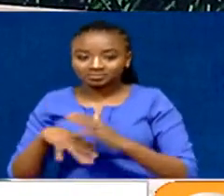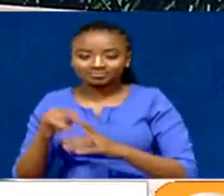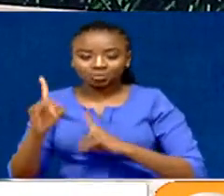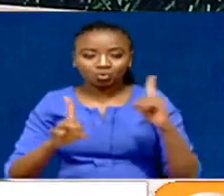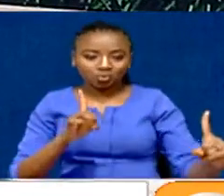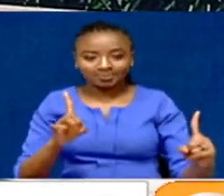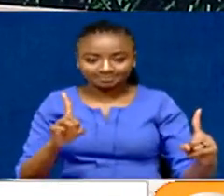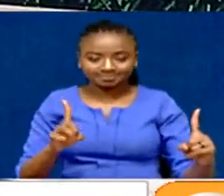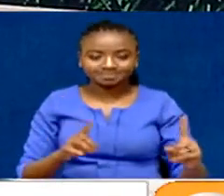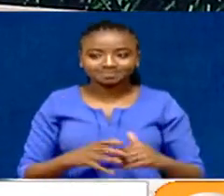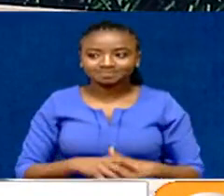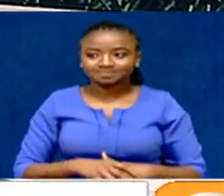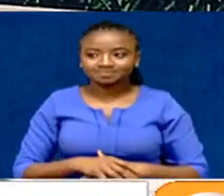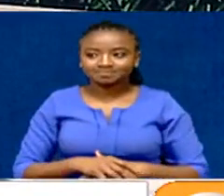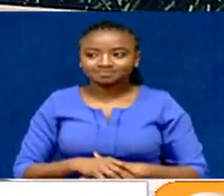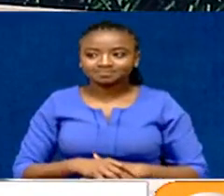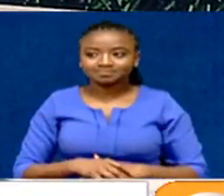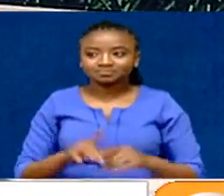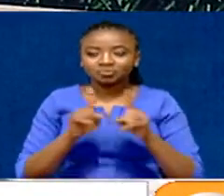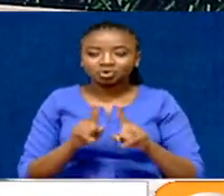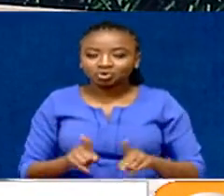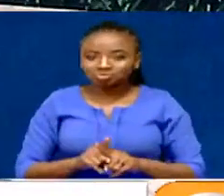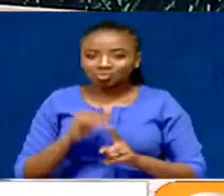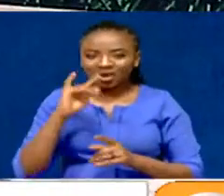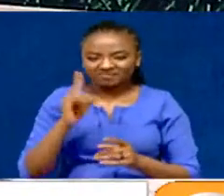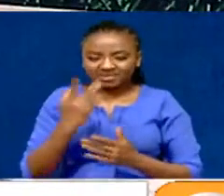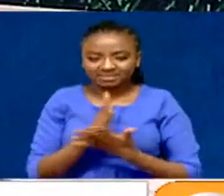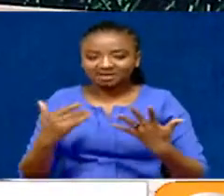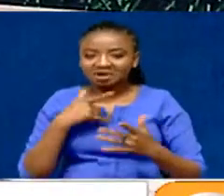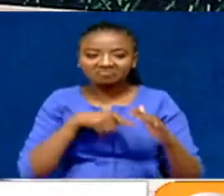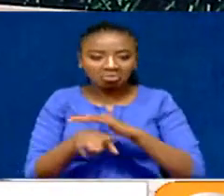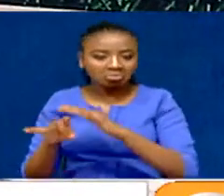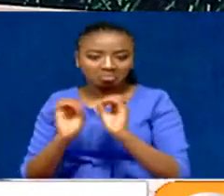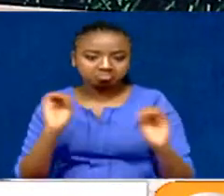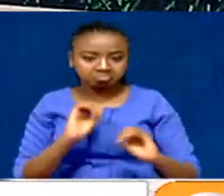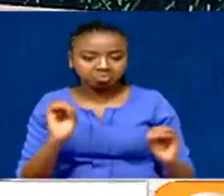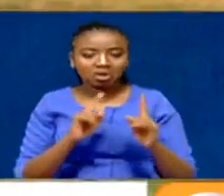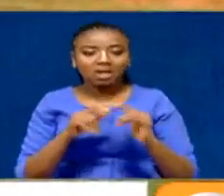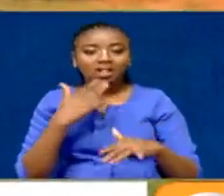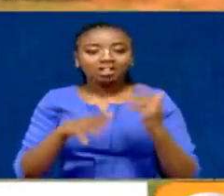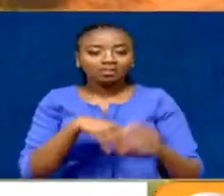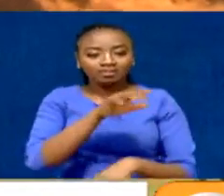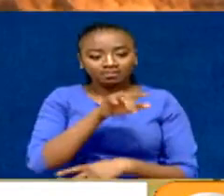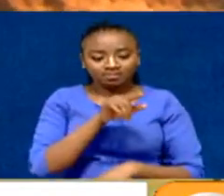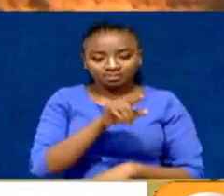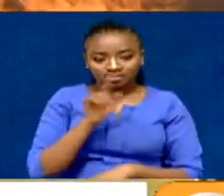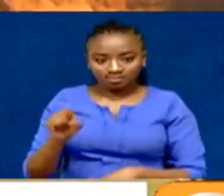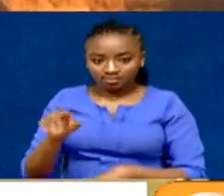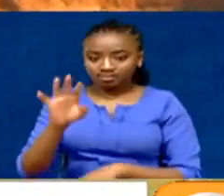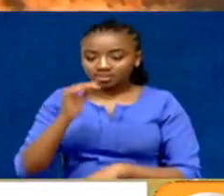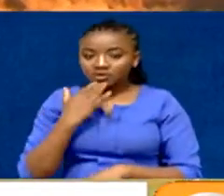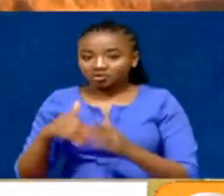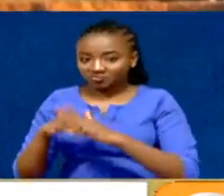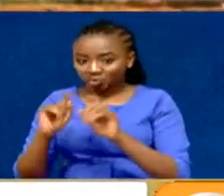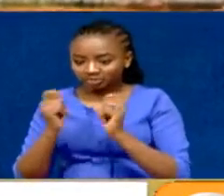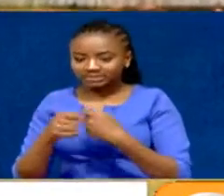at the Bukungu Stadium in Kakamega County. After a goalless first half, Eugene Mukangula gave Leopards the lead in the 50th minute of the